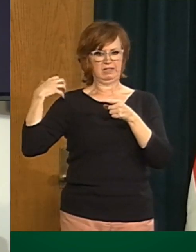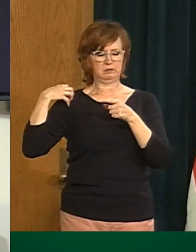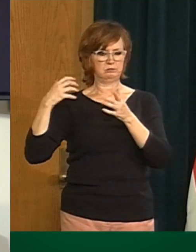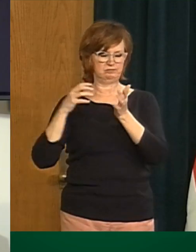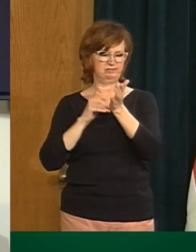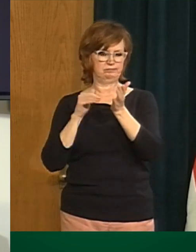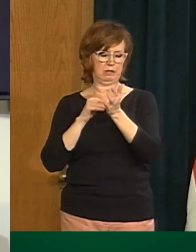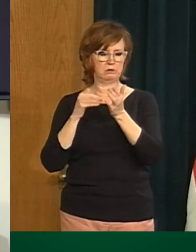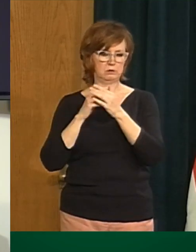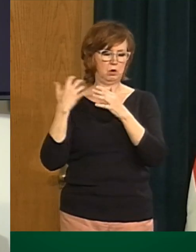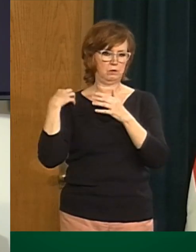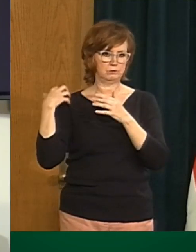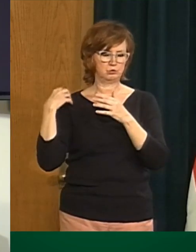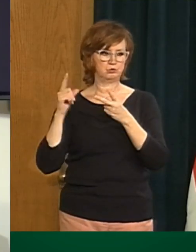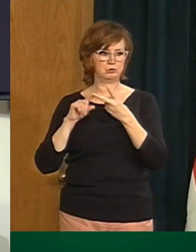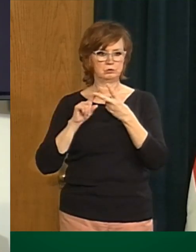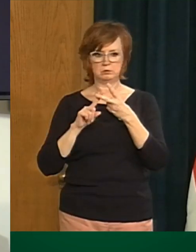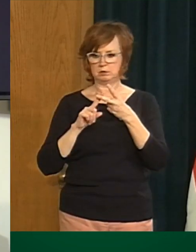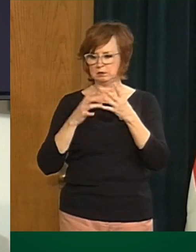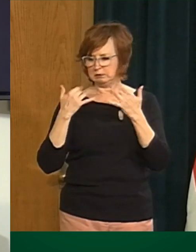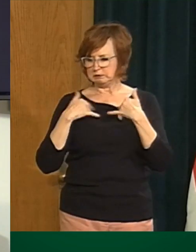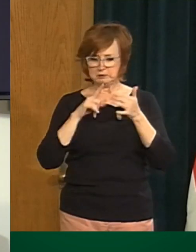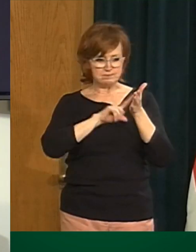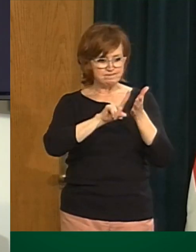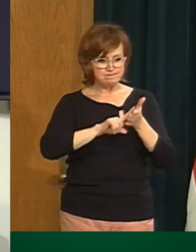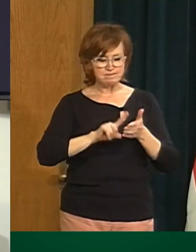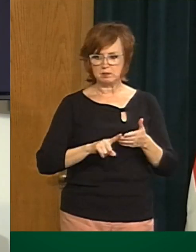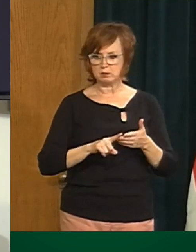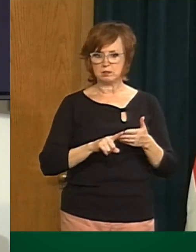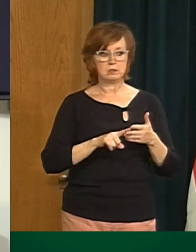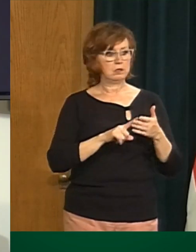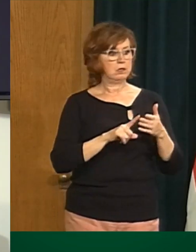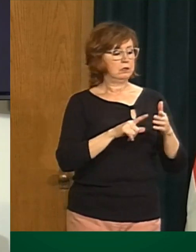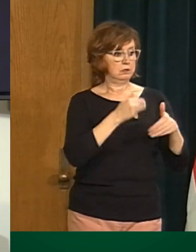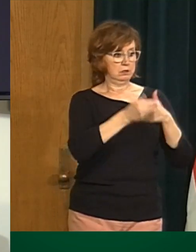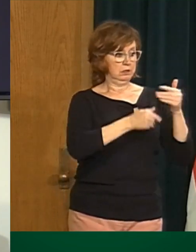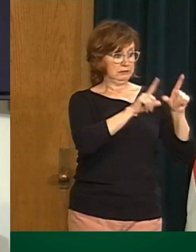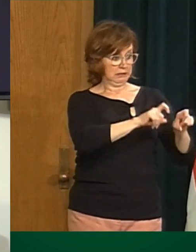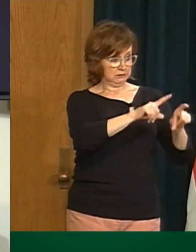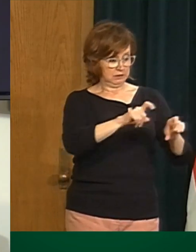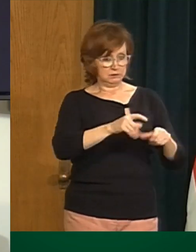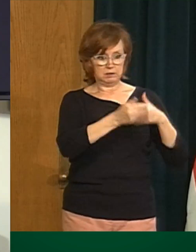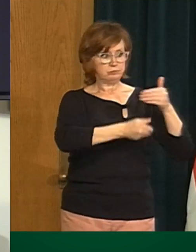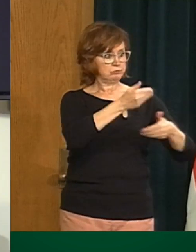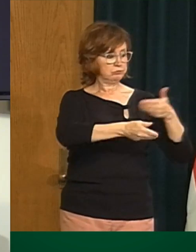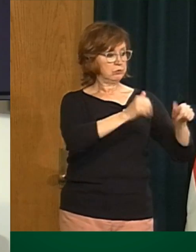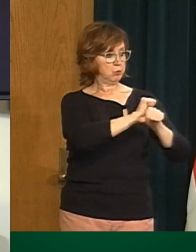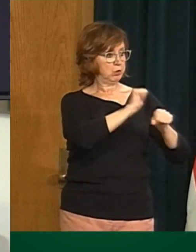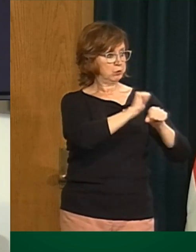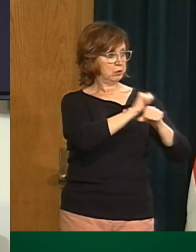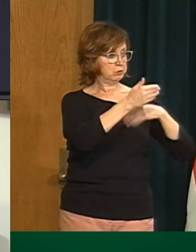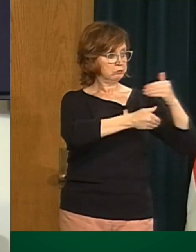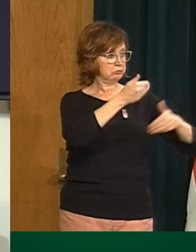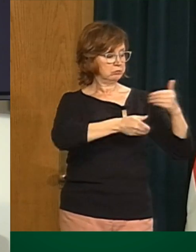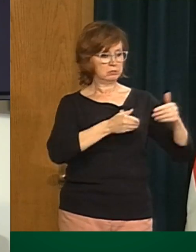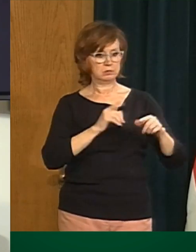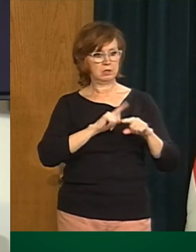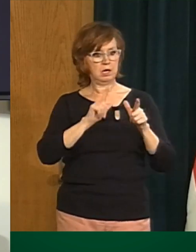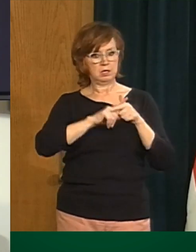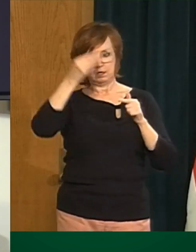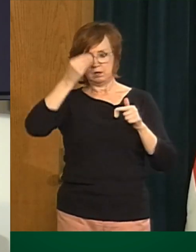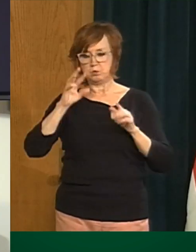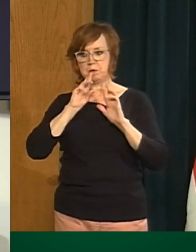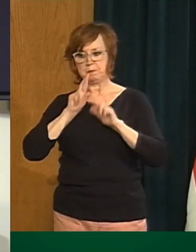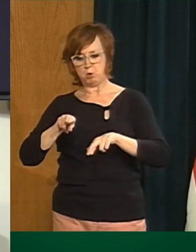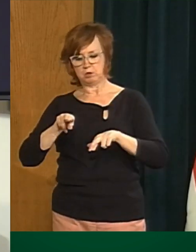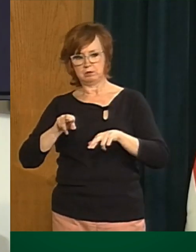goes on irrespective of public reporting. That public reporting is important, but that does not guide our work. Those numbers are used for us operationally,